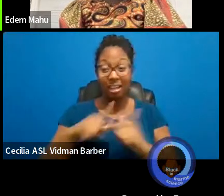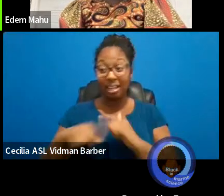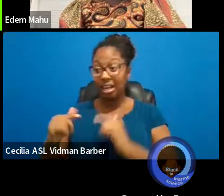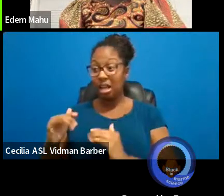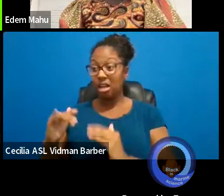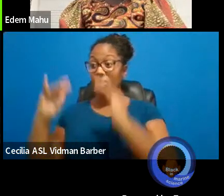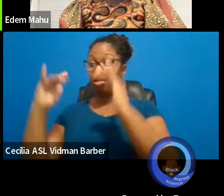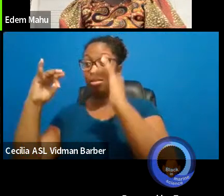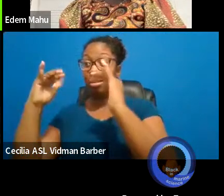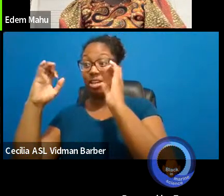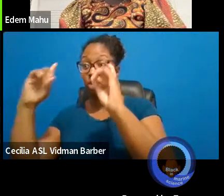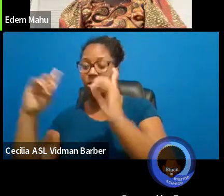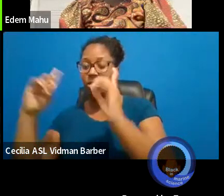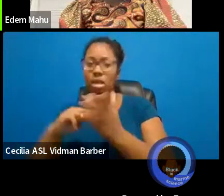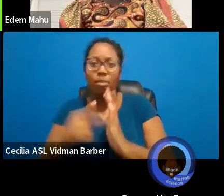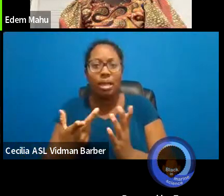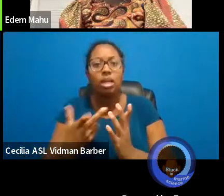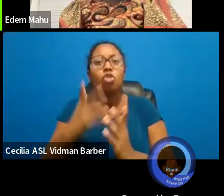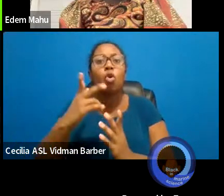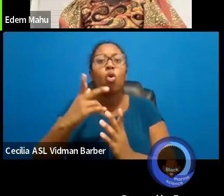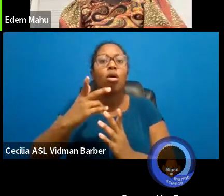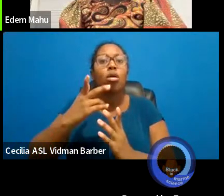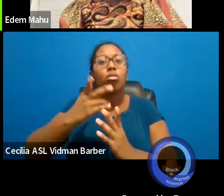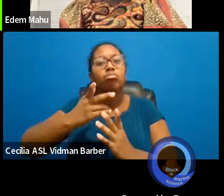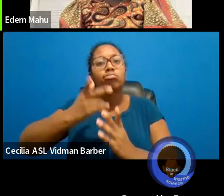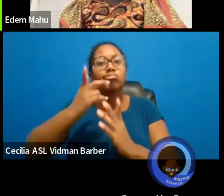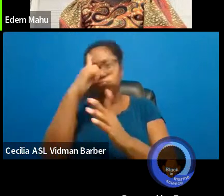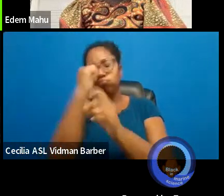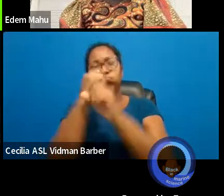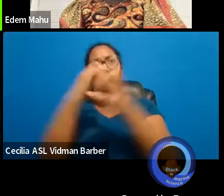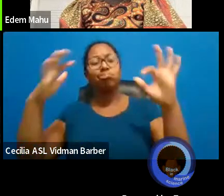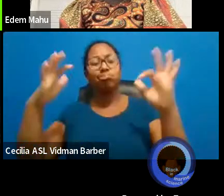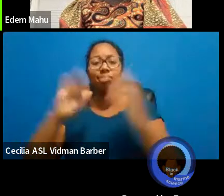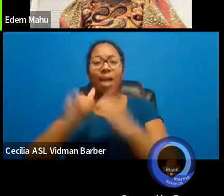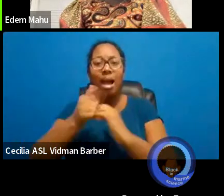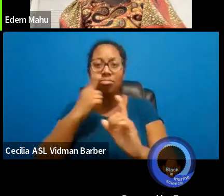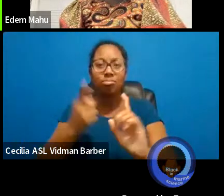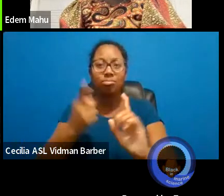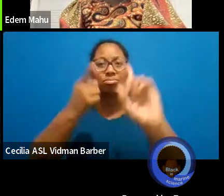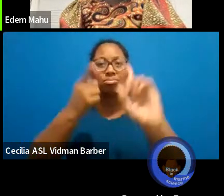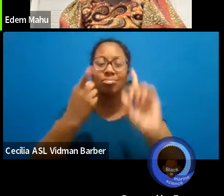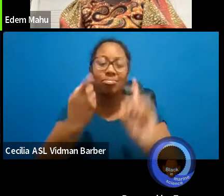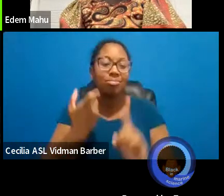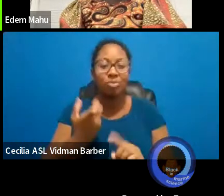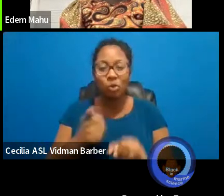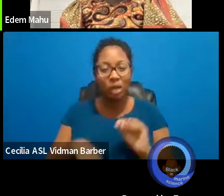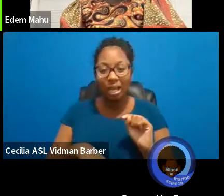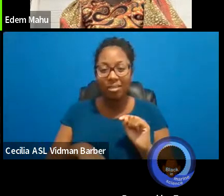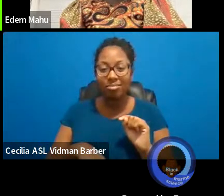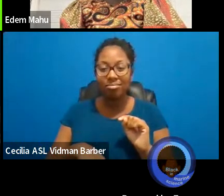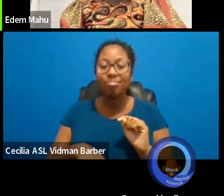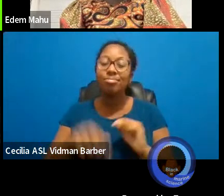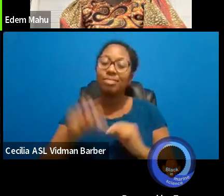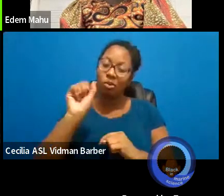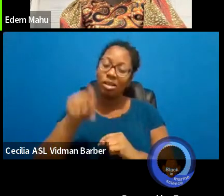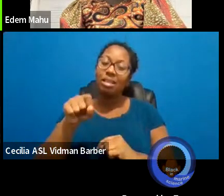your career goals and ambitions. So yeah, there's always been financial constraints.